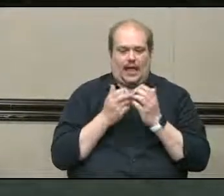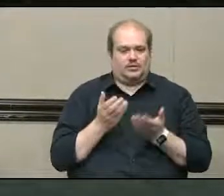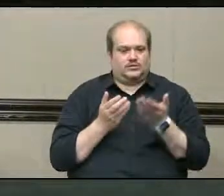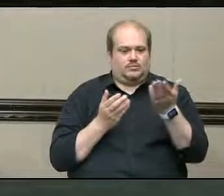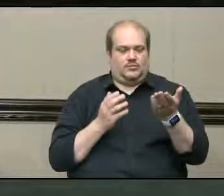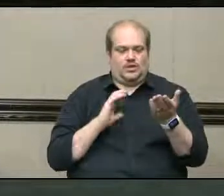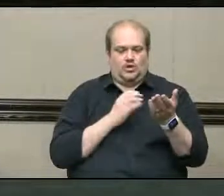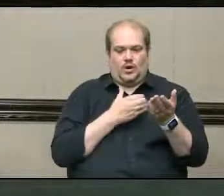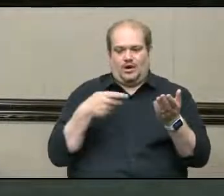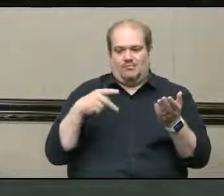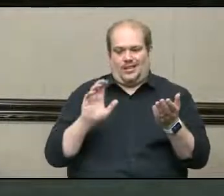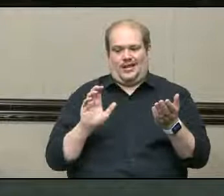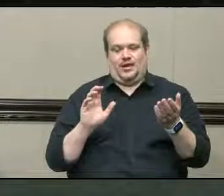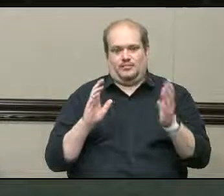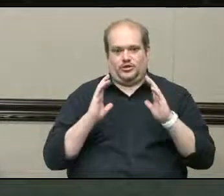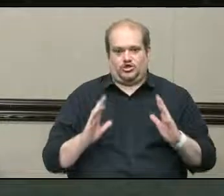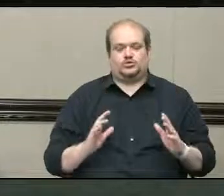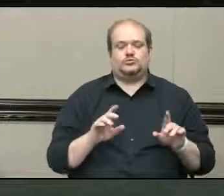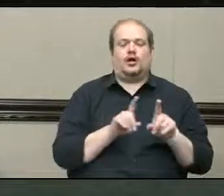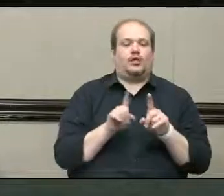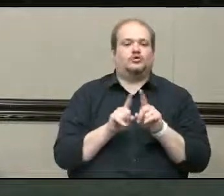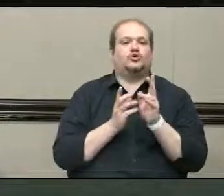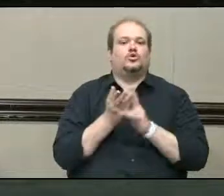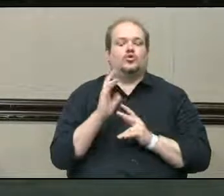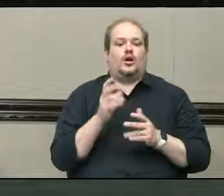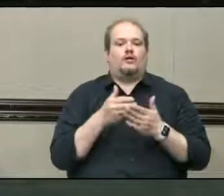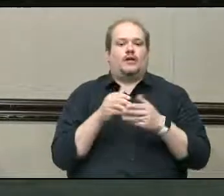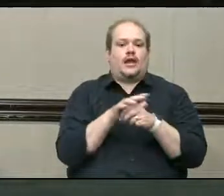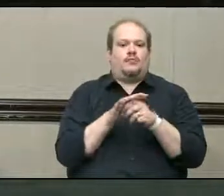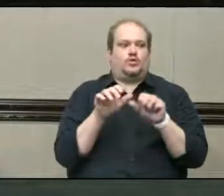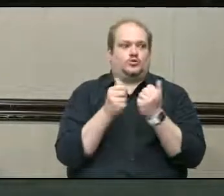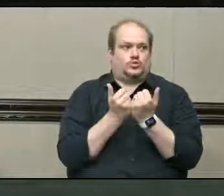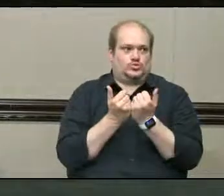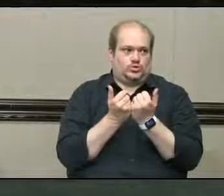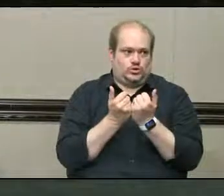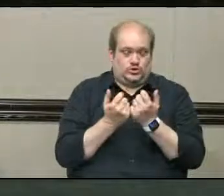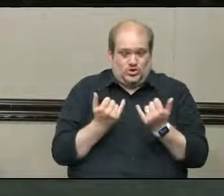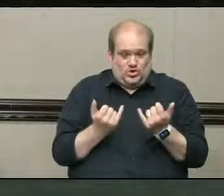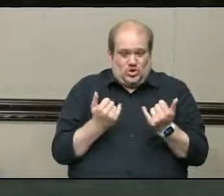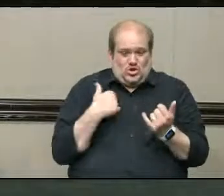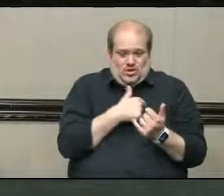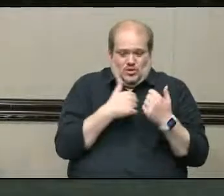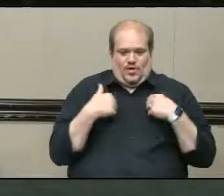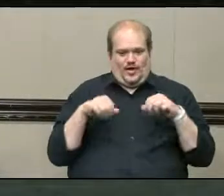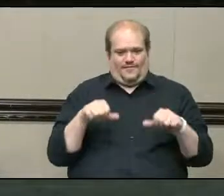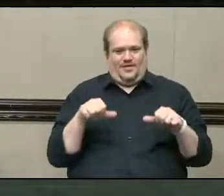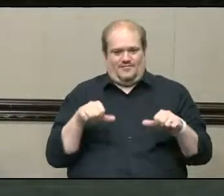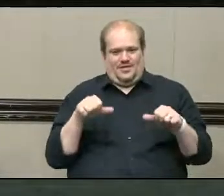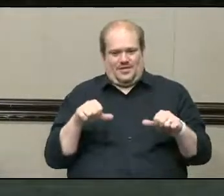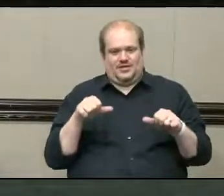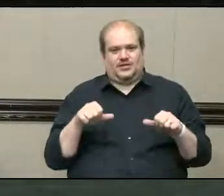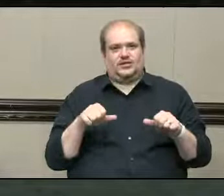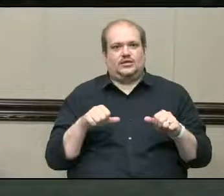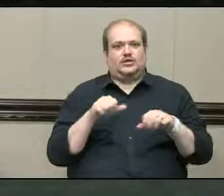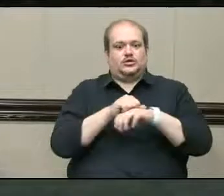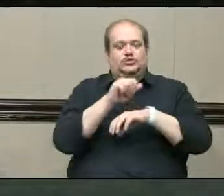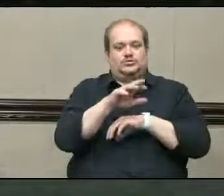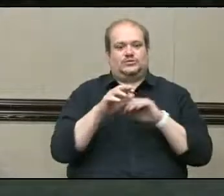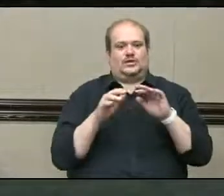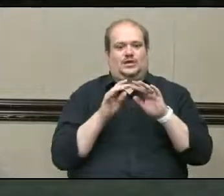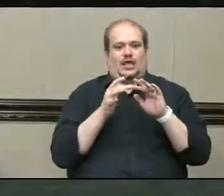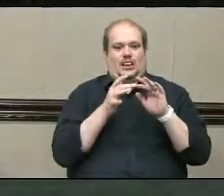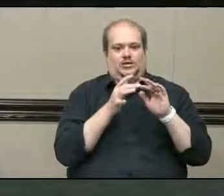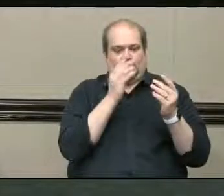submit to our planning commissioners and also to our neighborhood associations. And currently we do have the ability to send